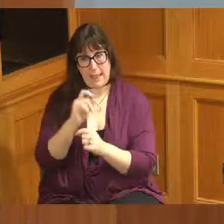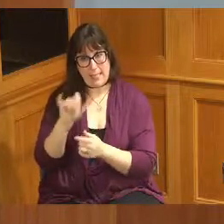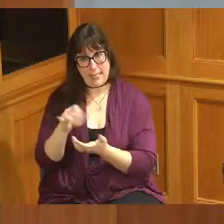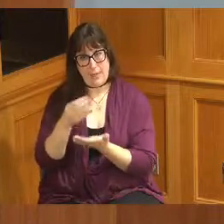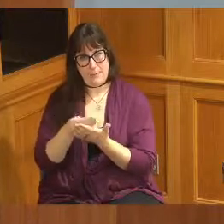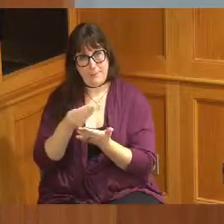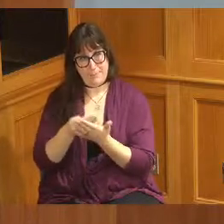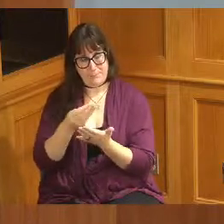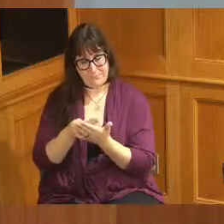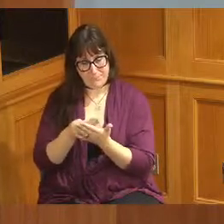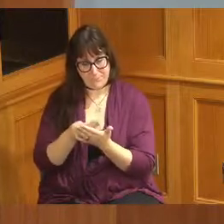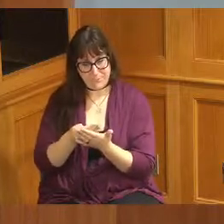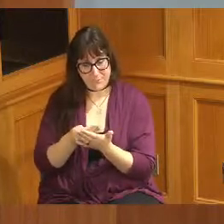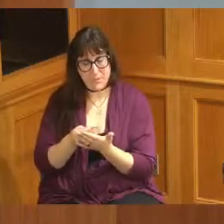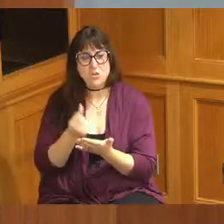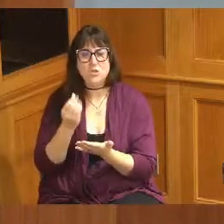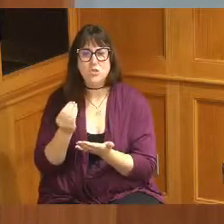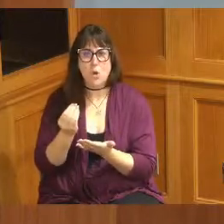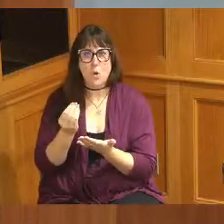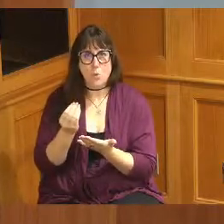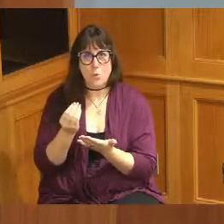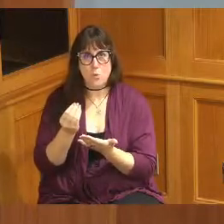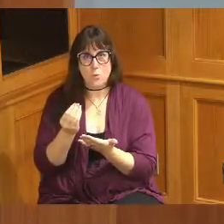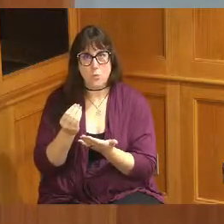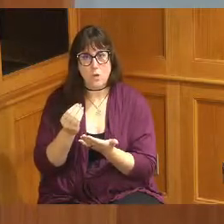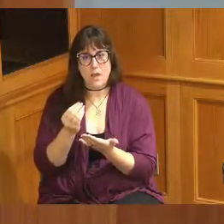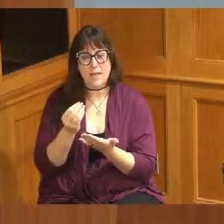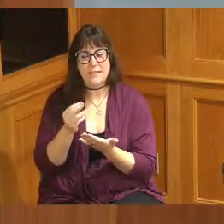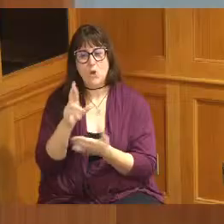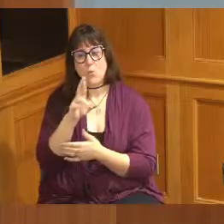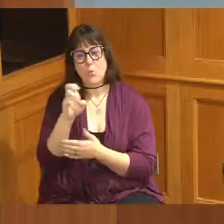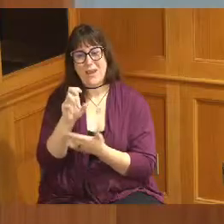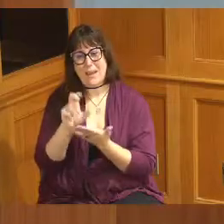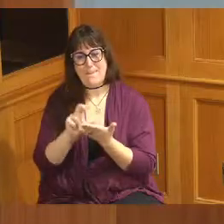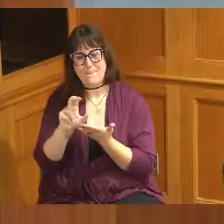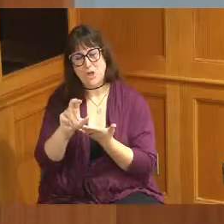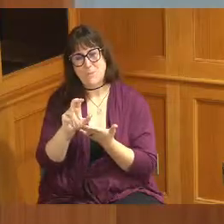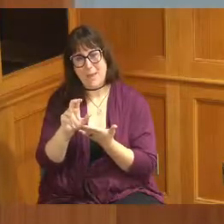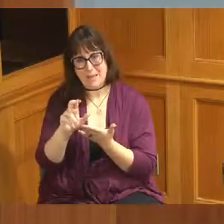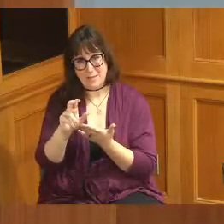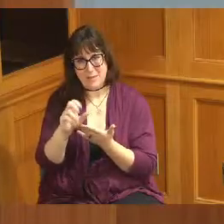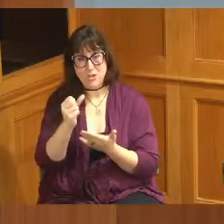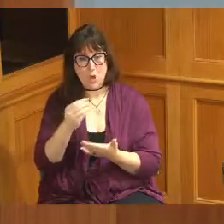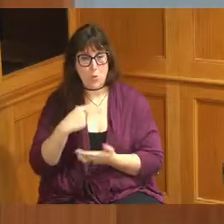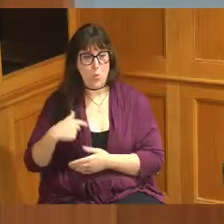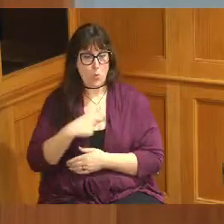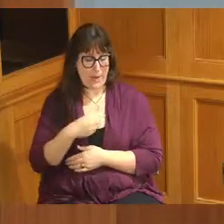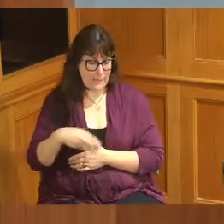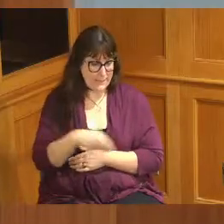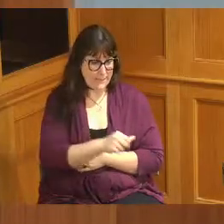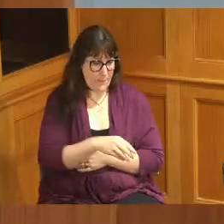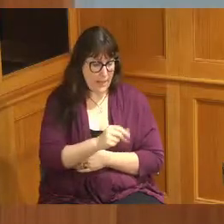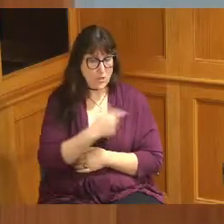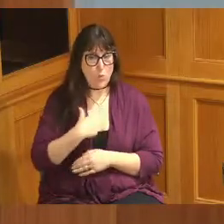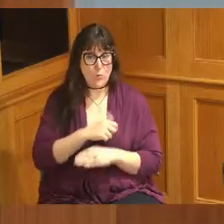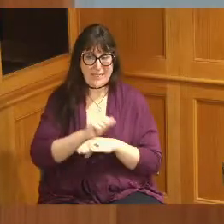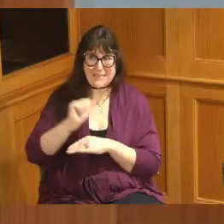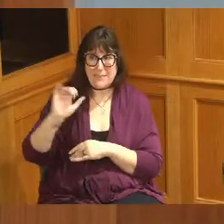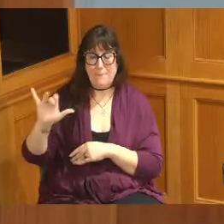So so those are on a reimbursement basis. So as we start spending those dollars and we submit